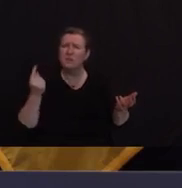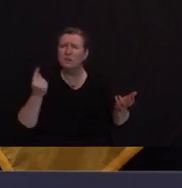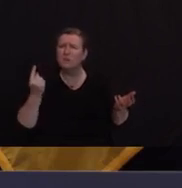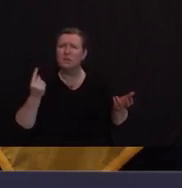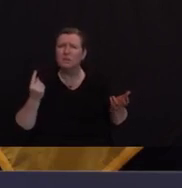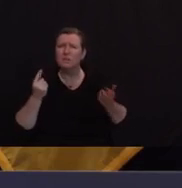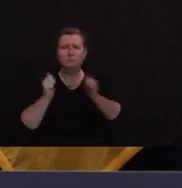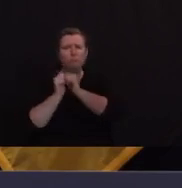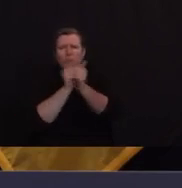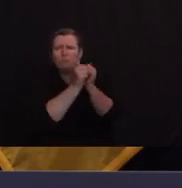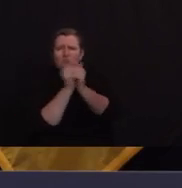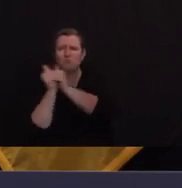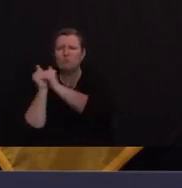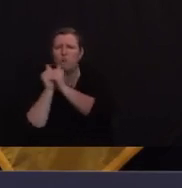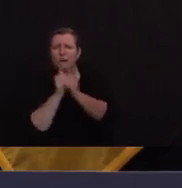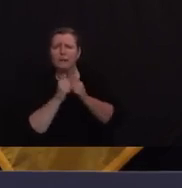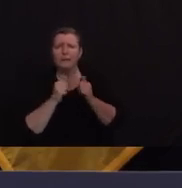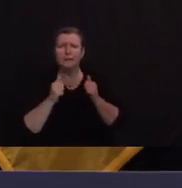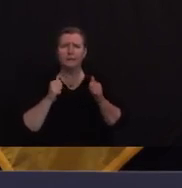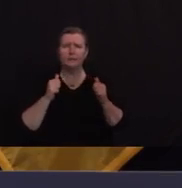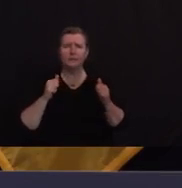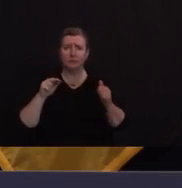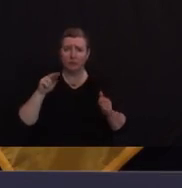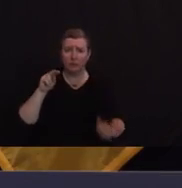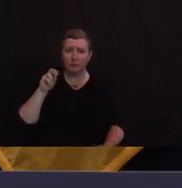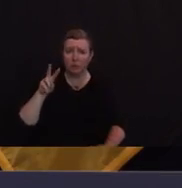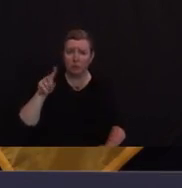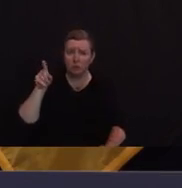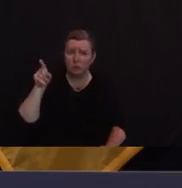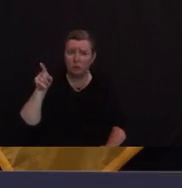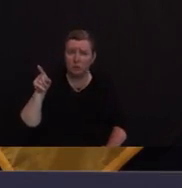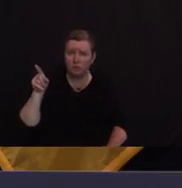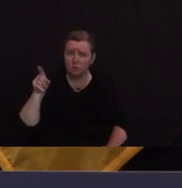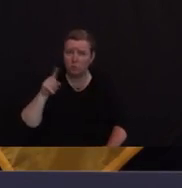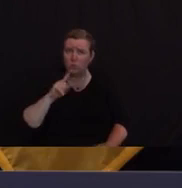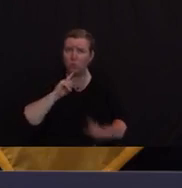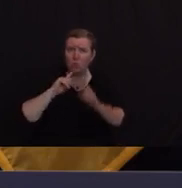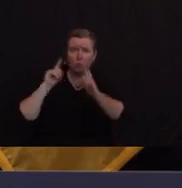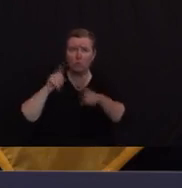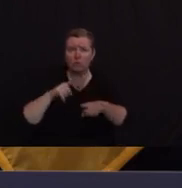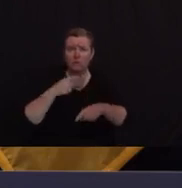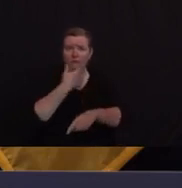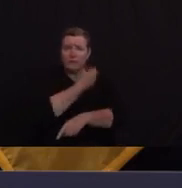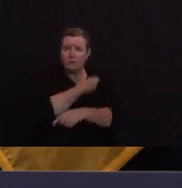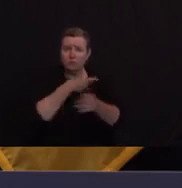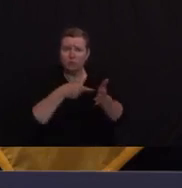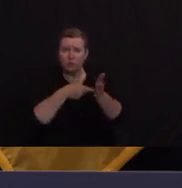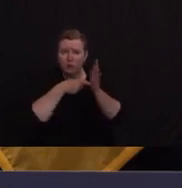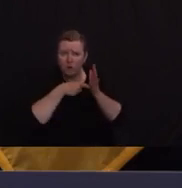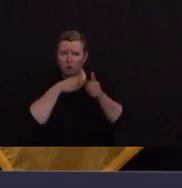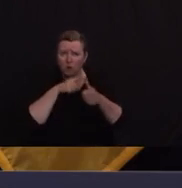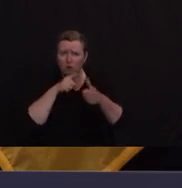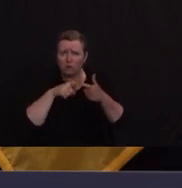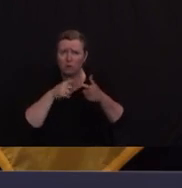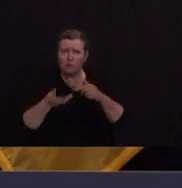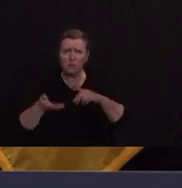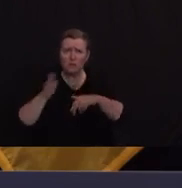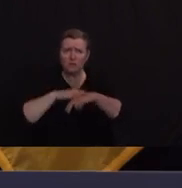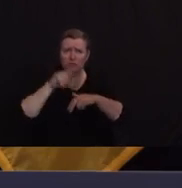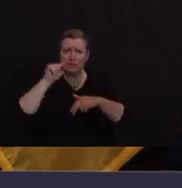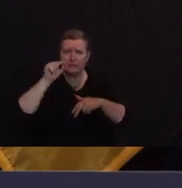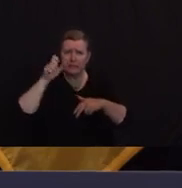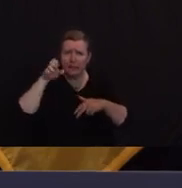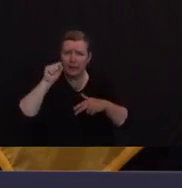month, you've ordered vaccinations, increased taxes, increased the gas tax, and are now ending unemployment benefits for many New